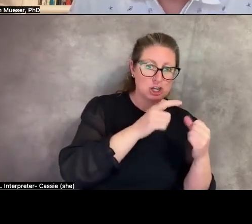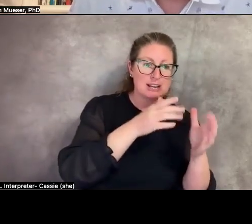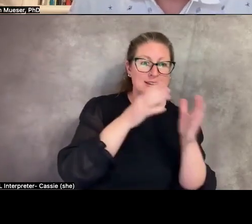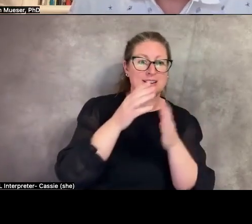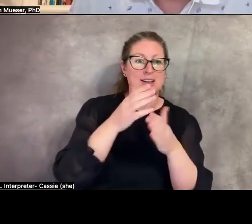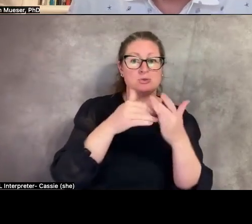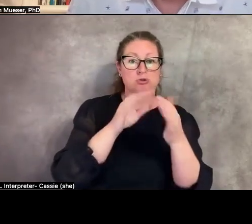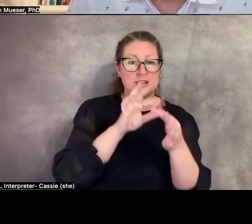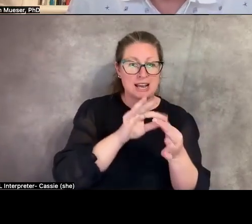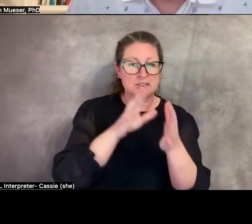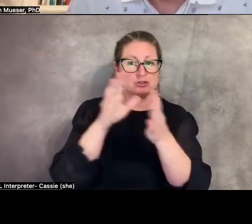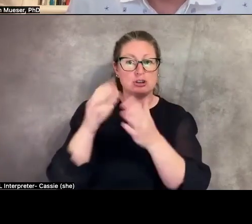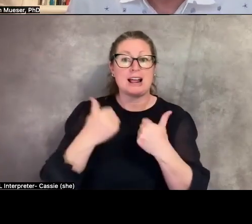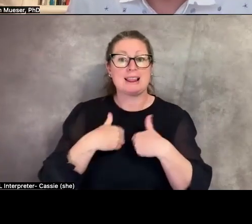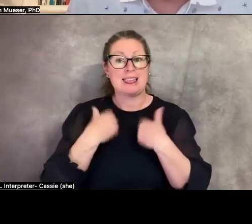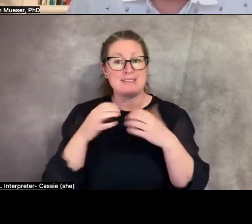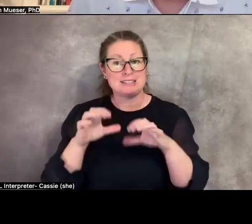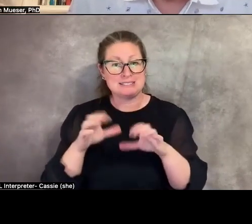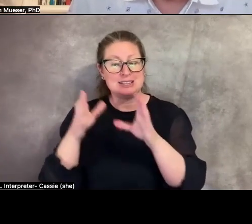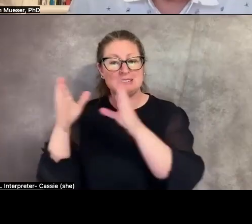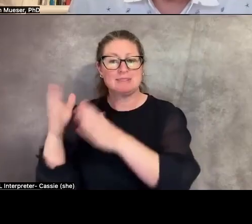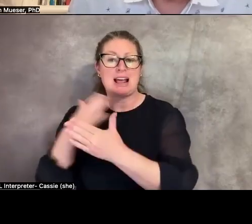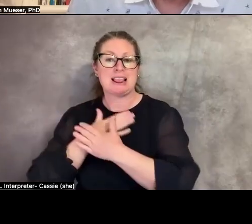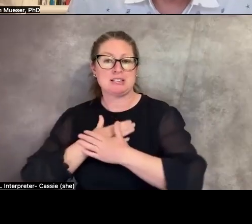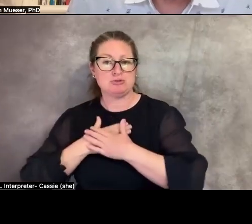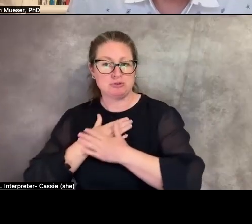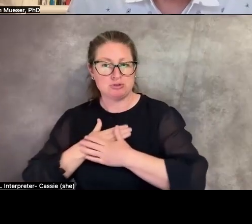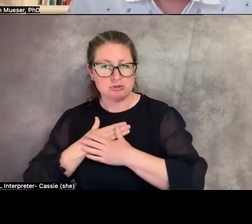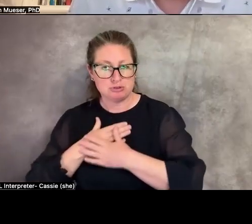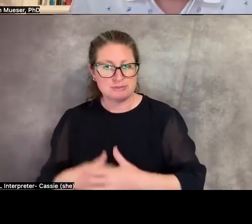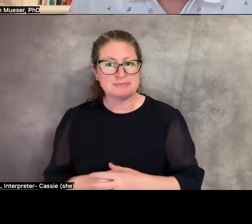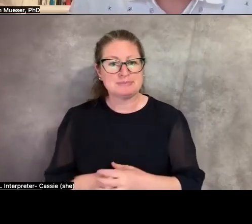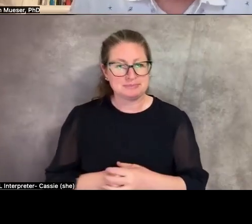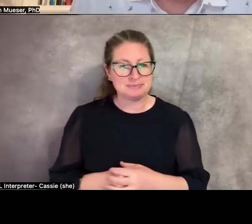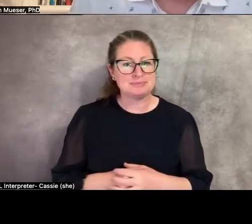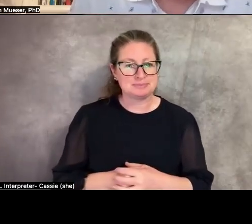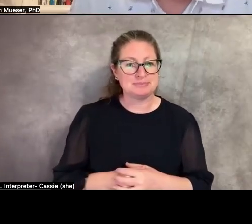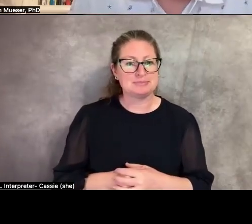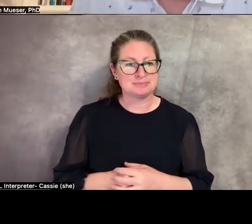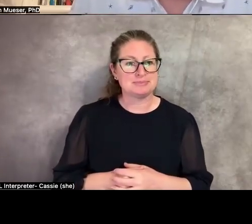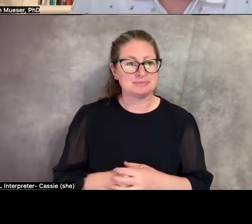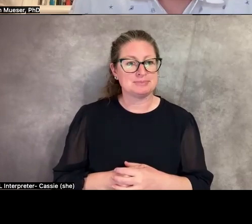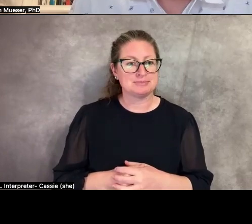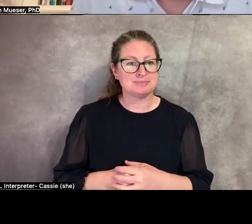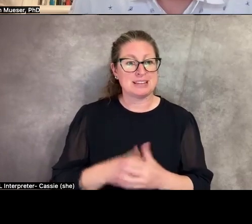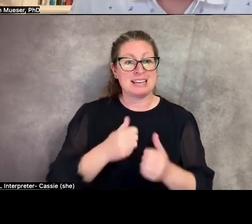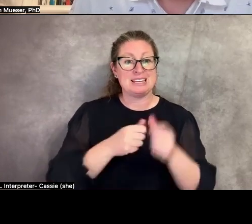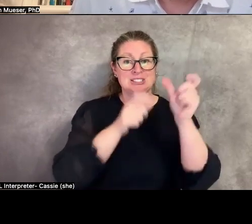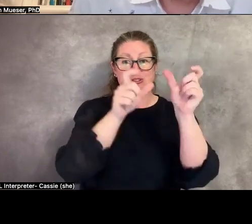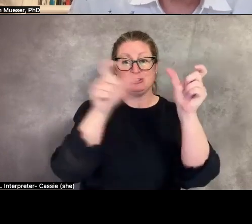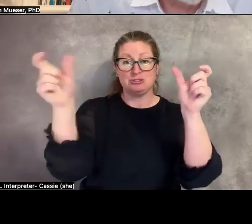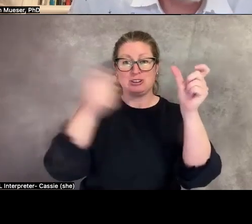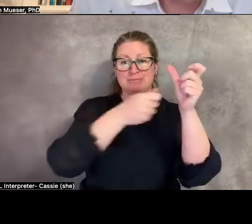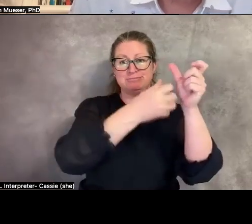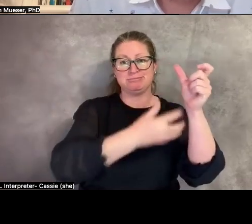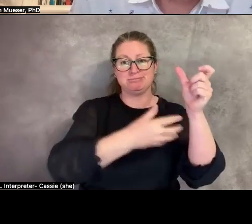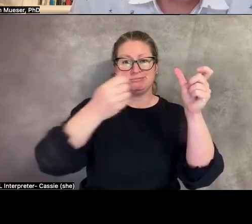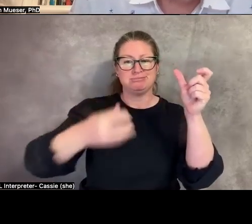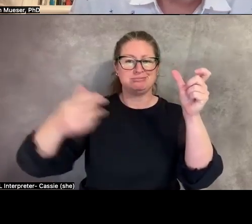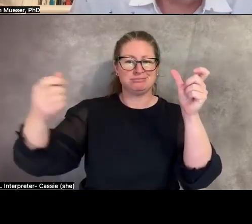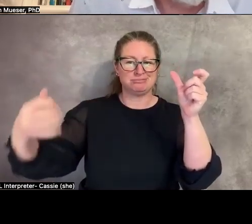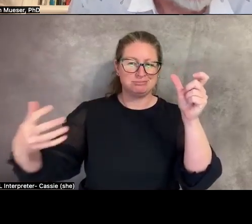lifestyle activities, and leisure. And you can see under each one, there's a number of different kind of topics,